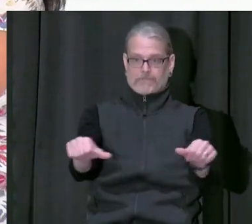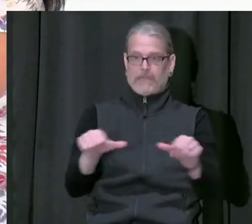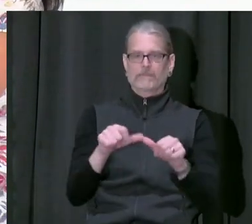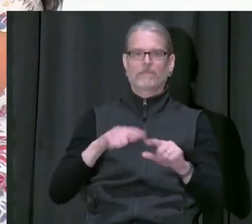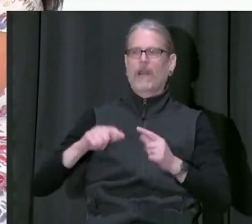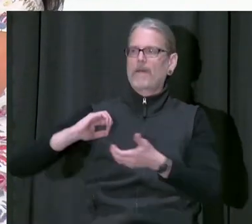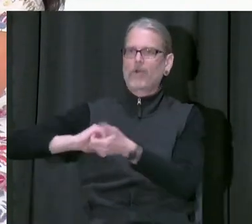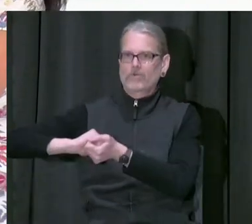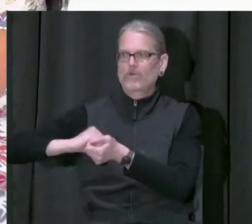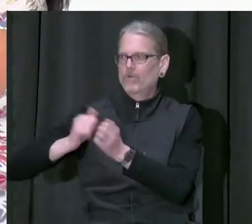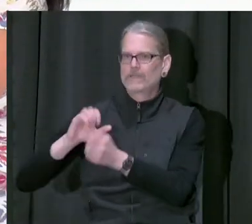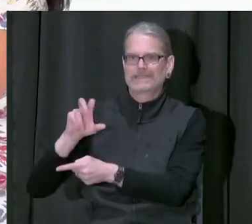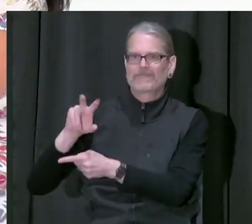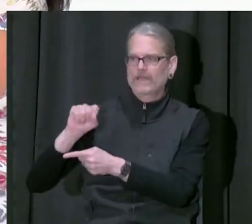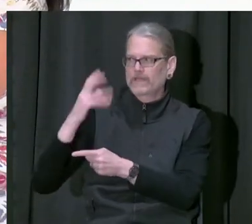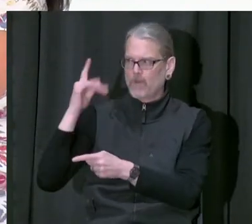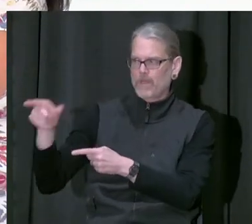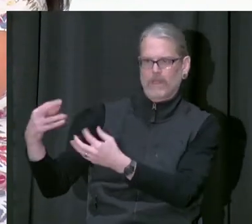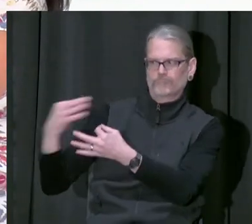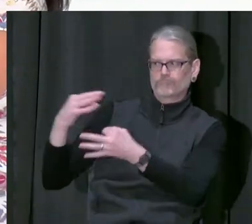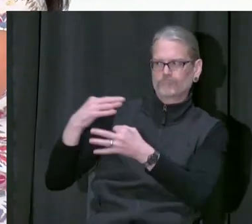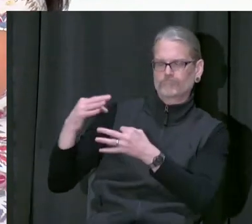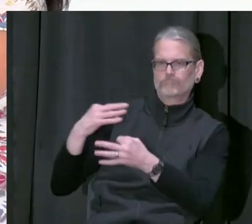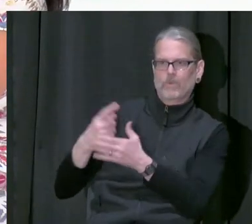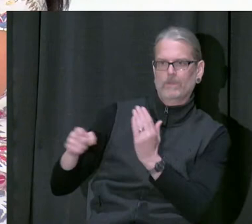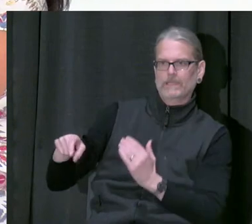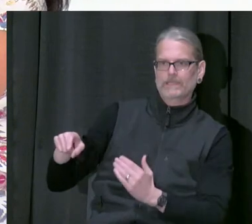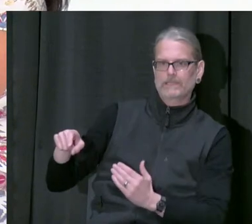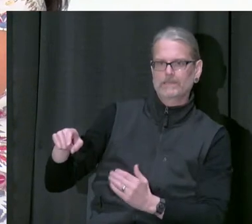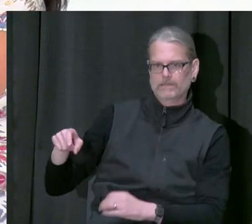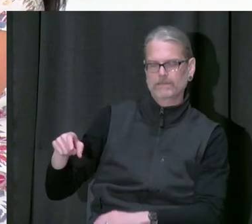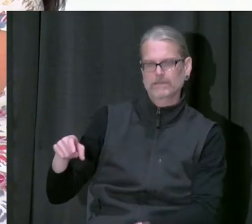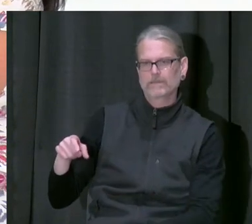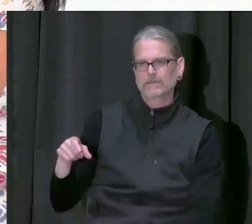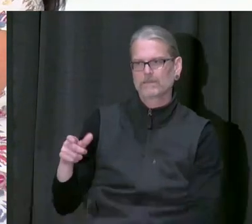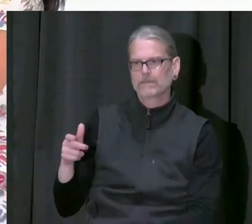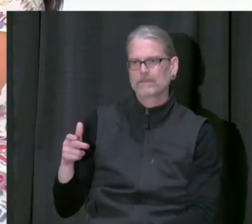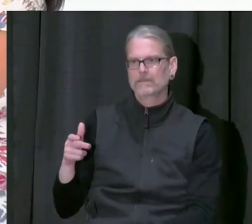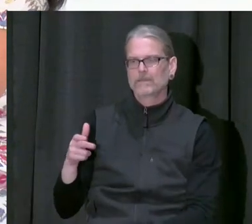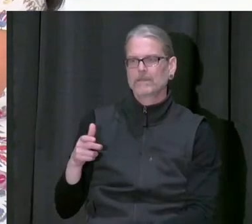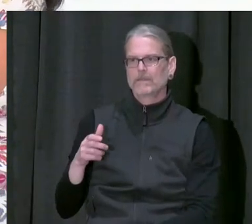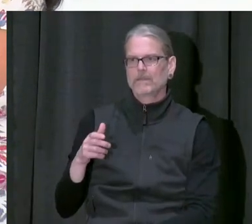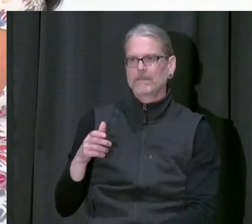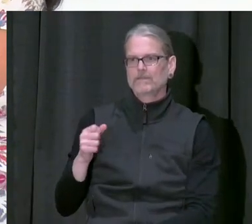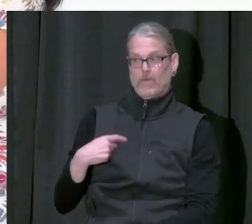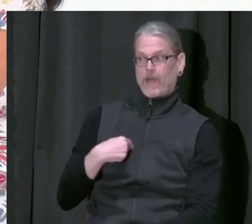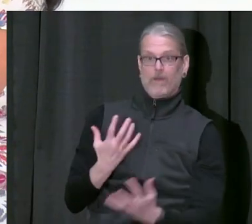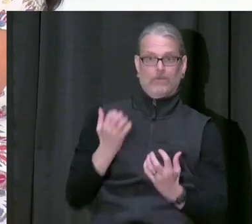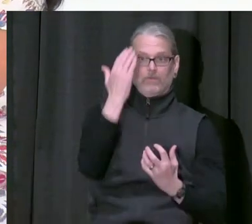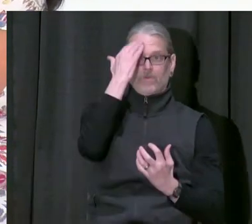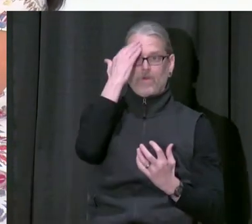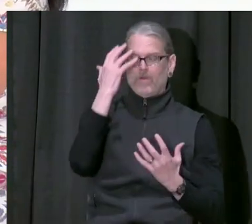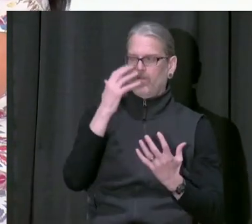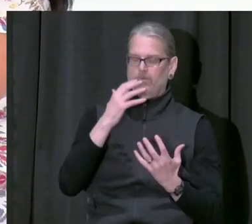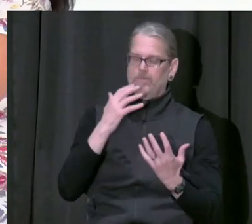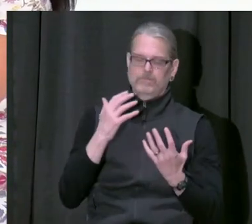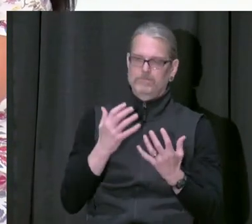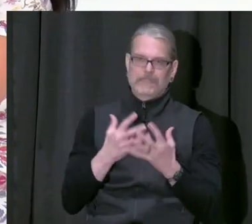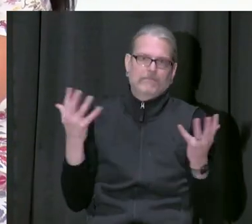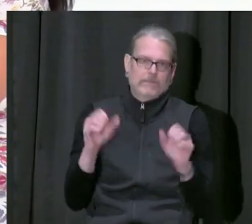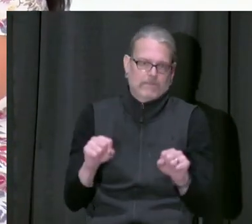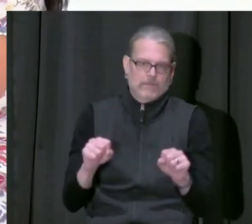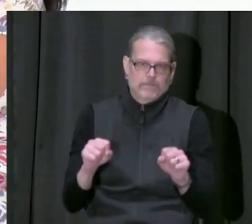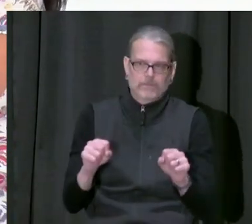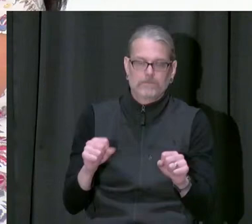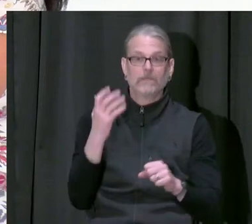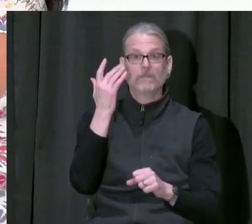very closely with them, yep, because it is one of those things that I want to know as much as possible, because when we